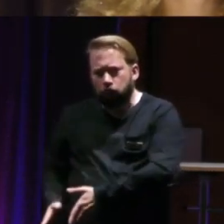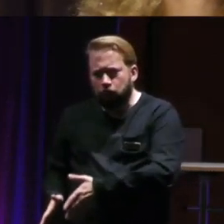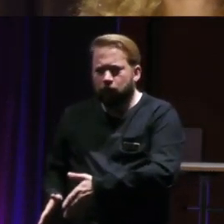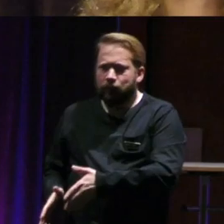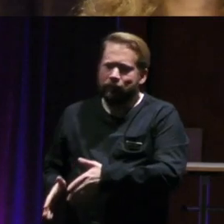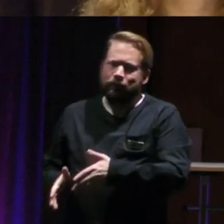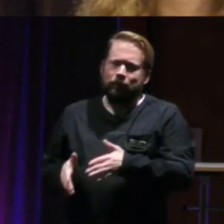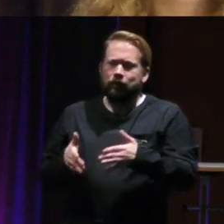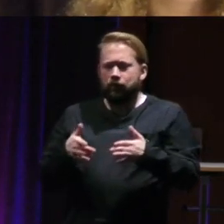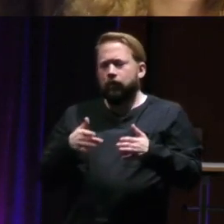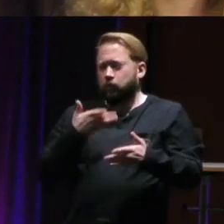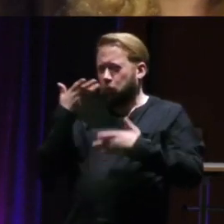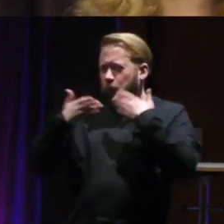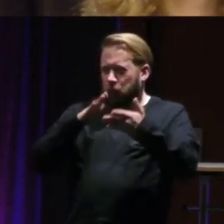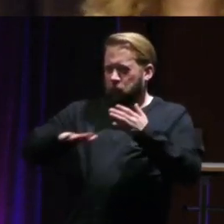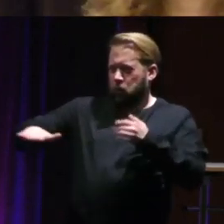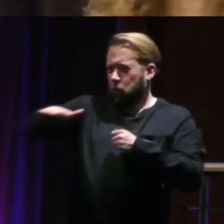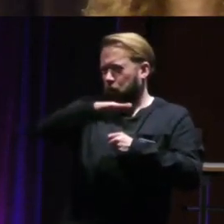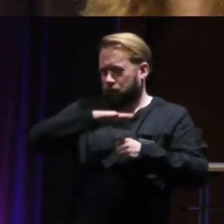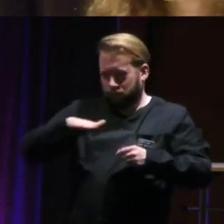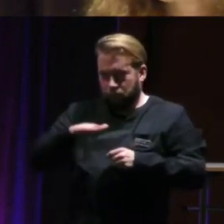well, after that,